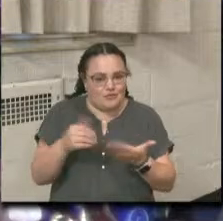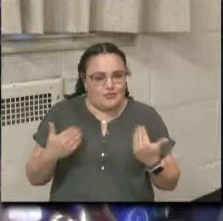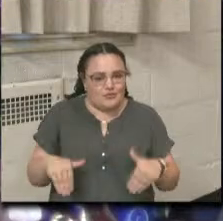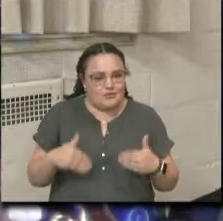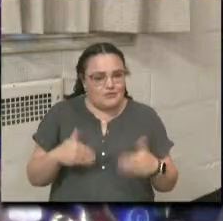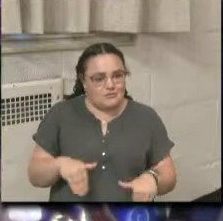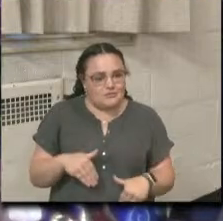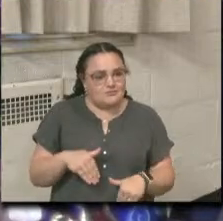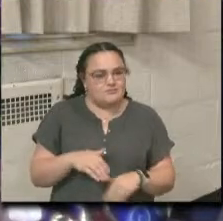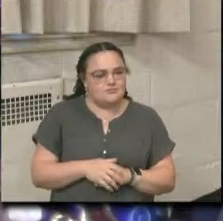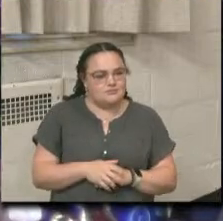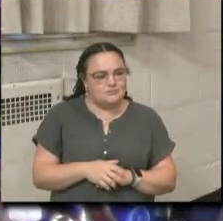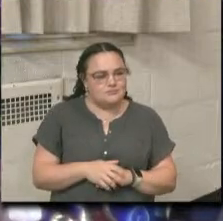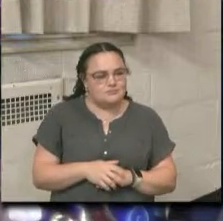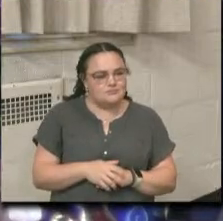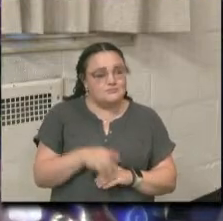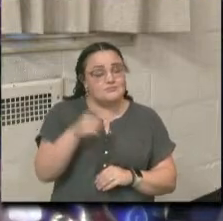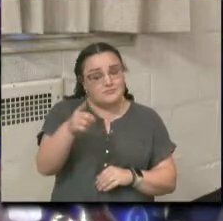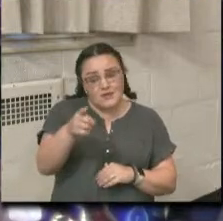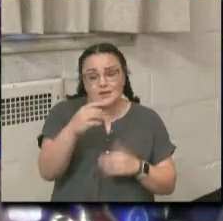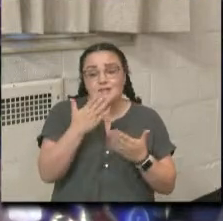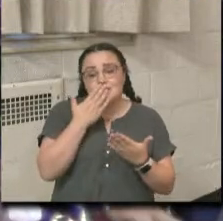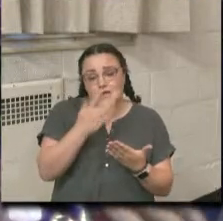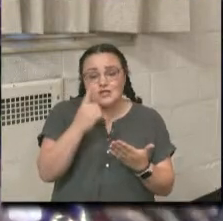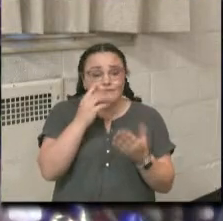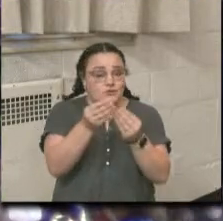man problem, that transportation.